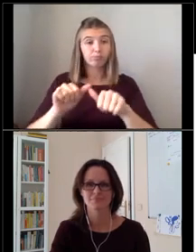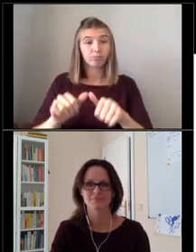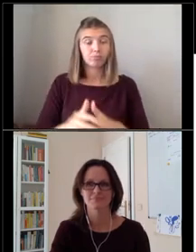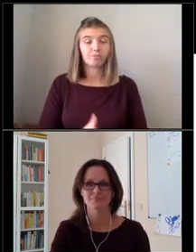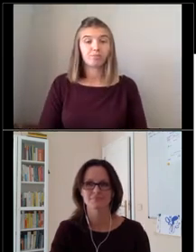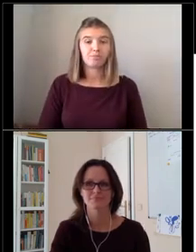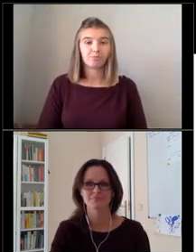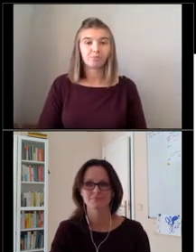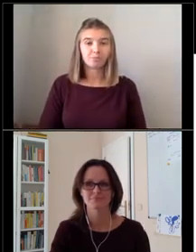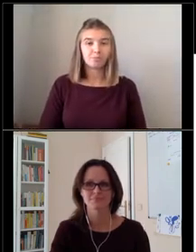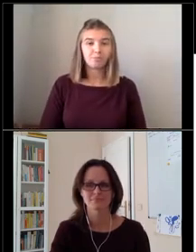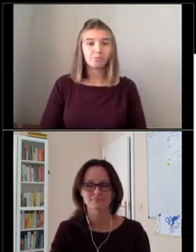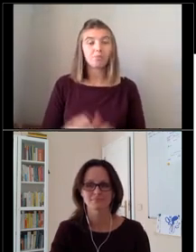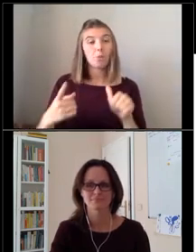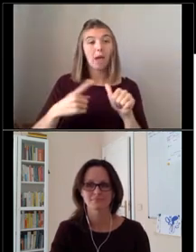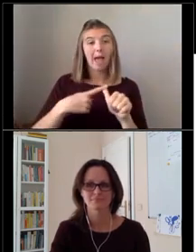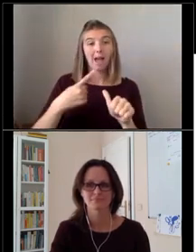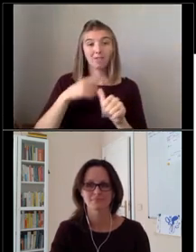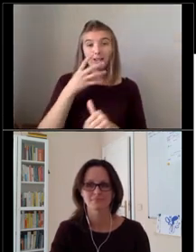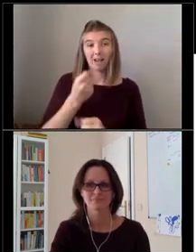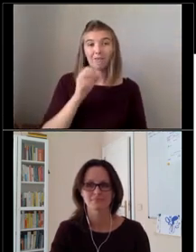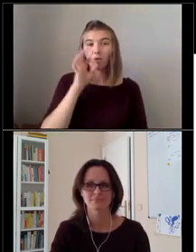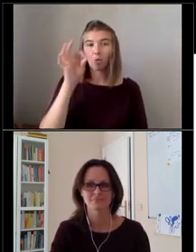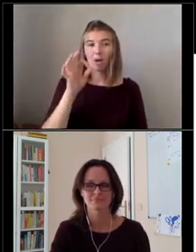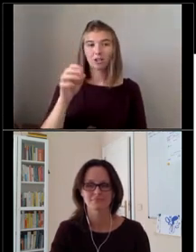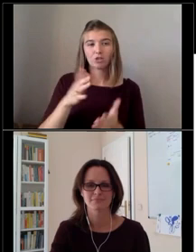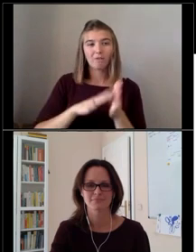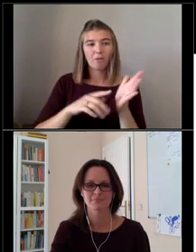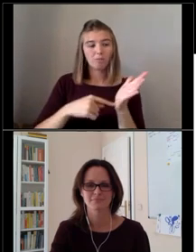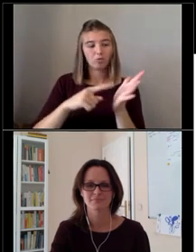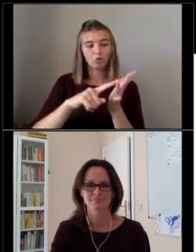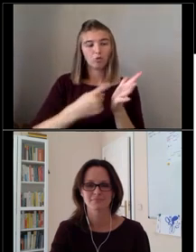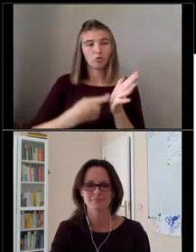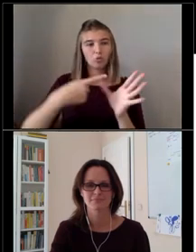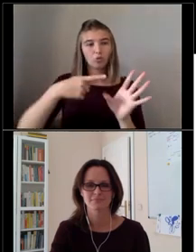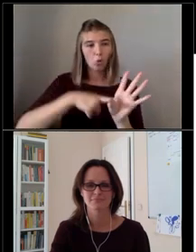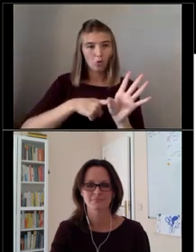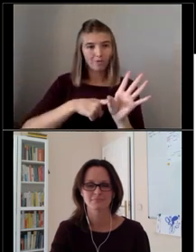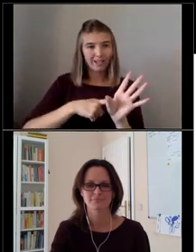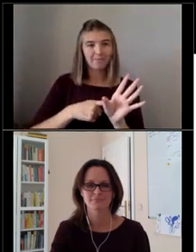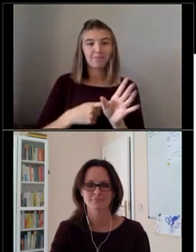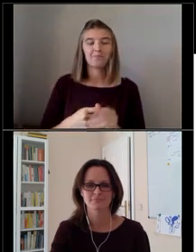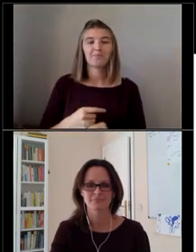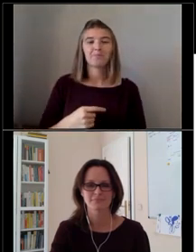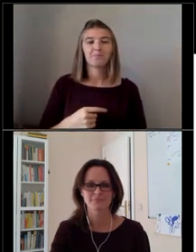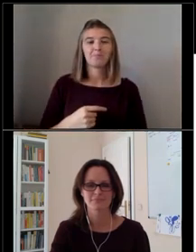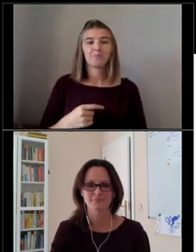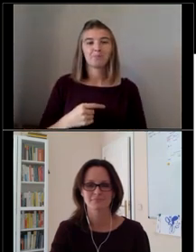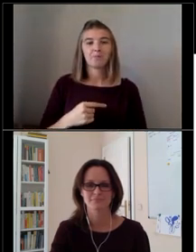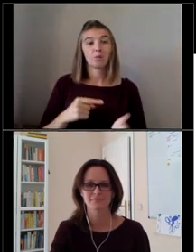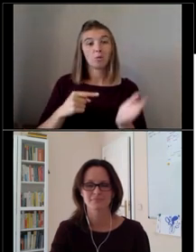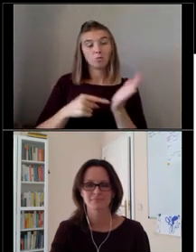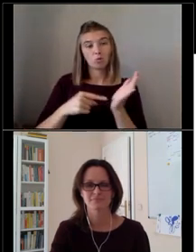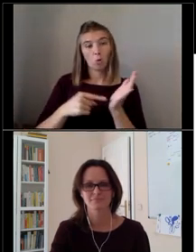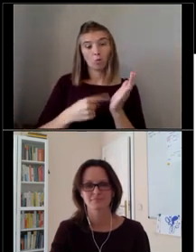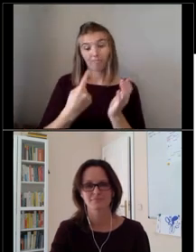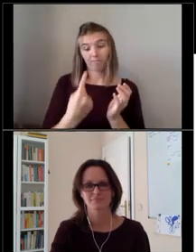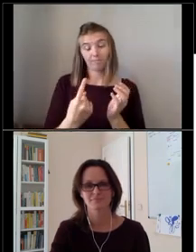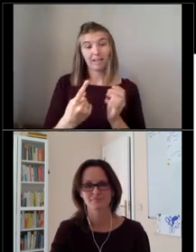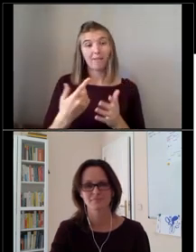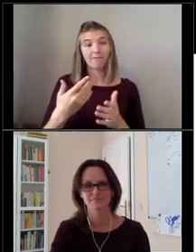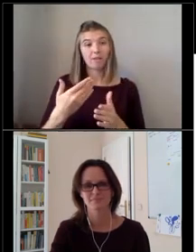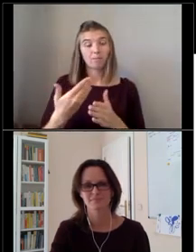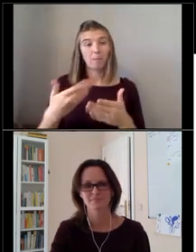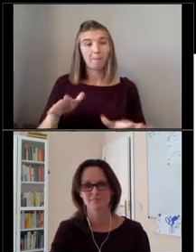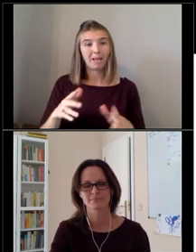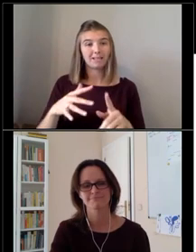Tori, who says they run social activities for their student group, but it always tends to